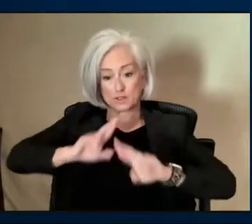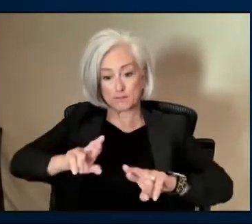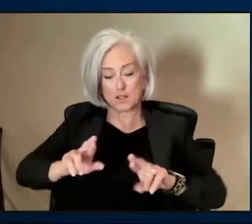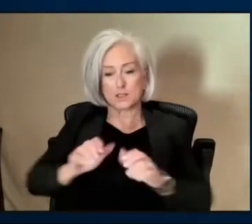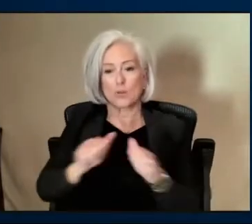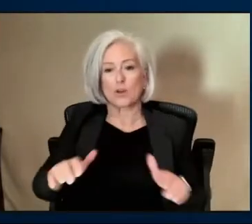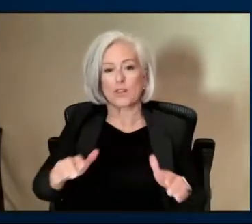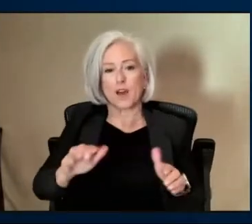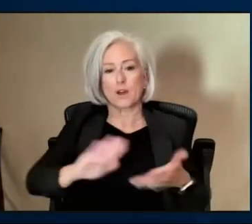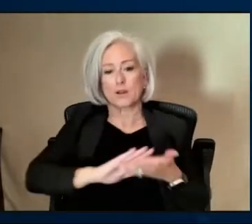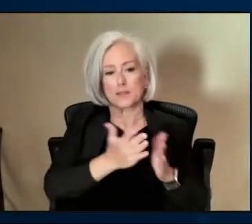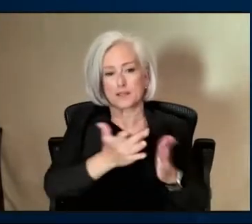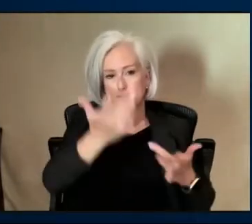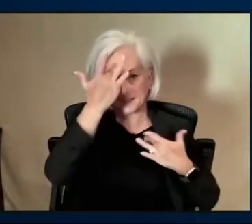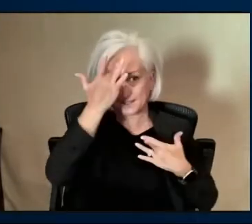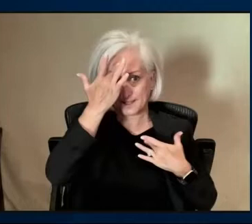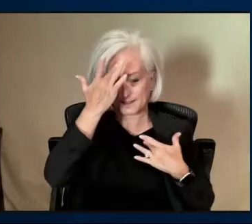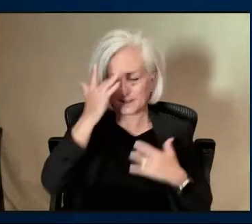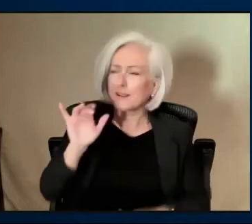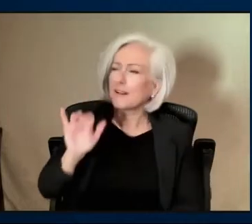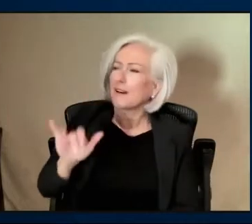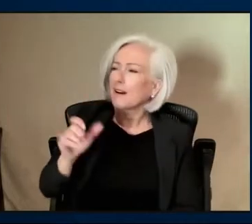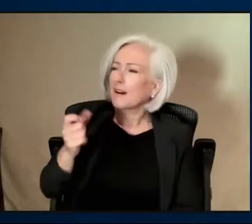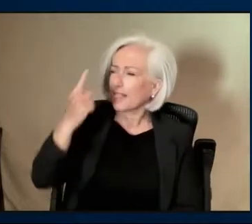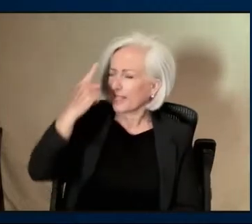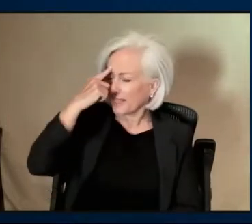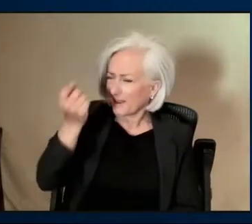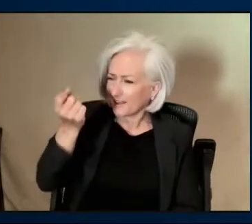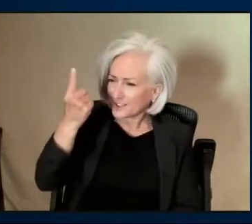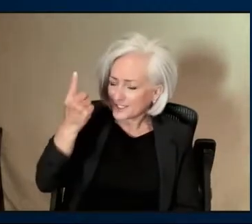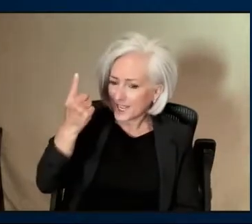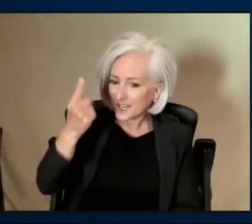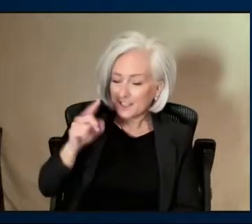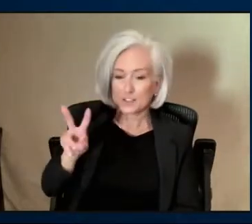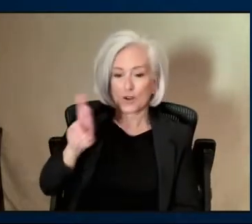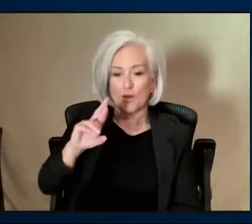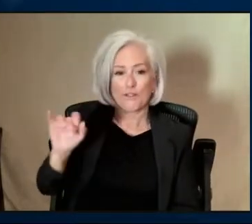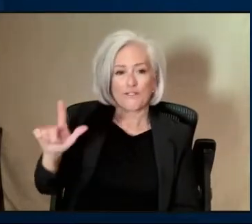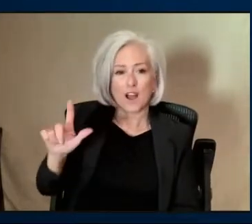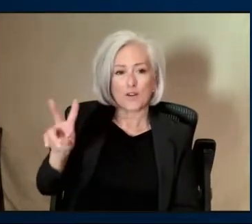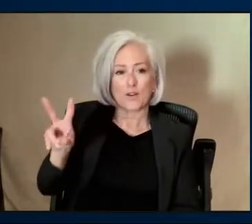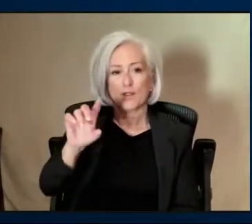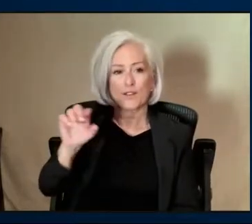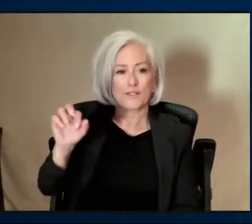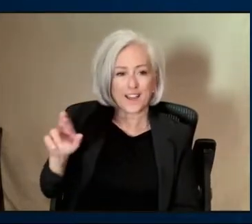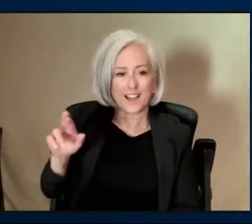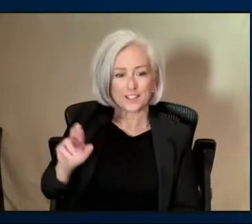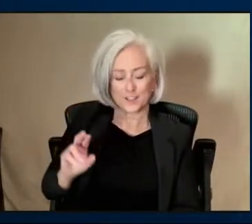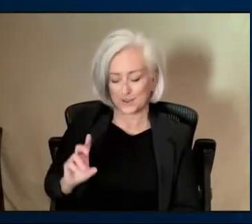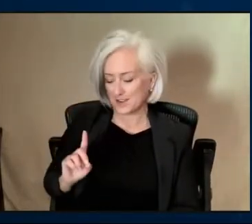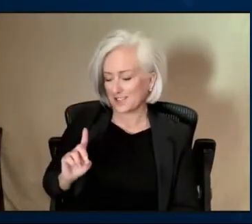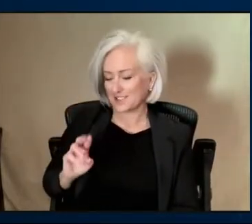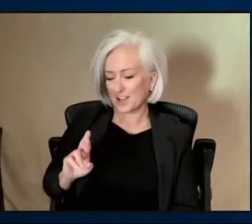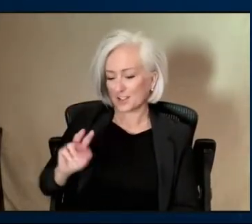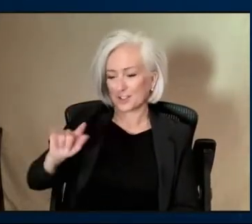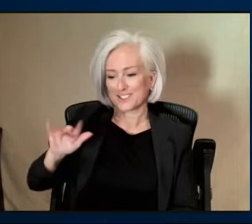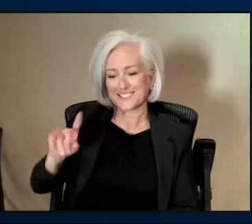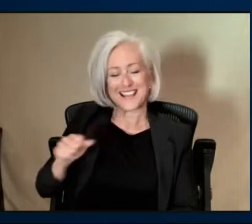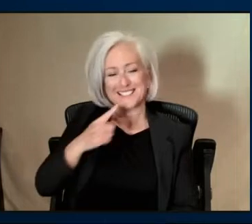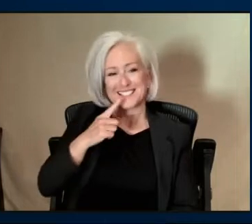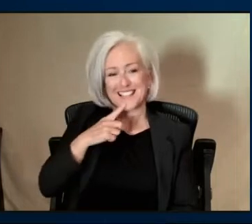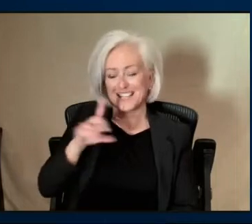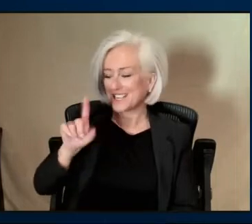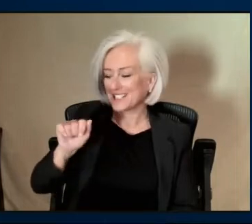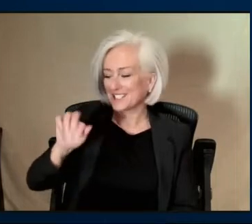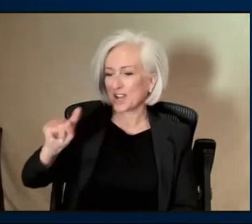So that viral vector, it's kind of like what Dr. Stites would refer to, the Darth Vader. It sends in that ship there